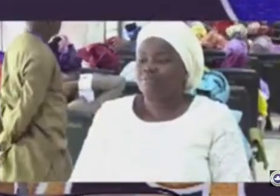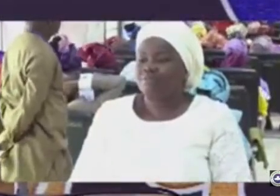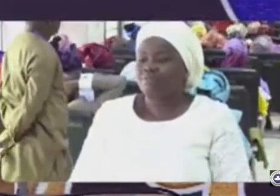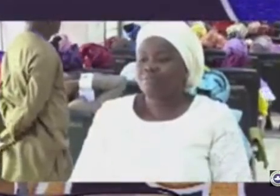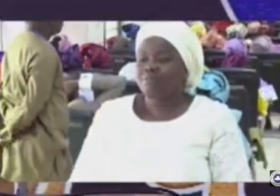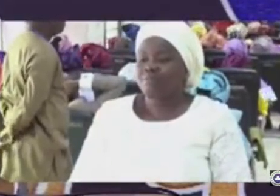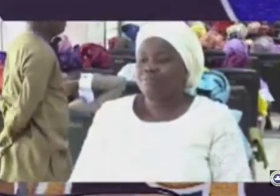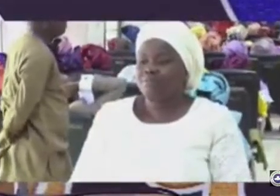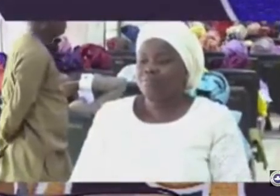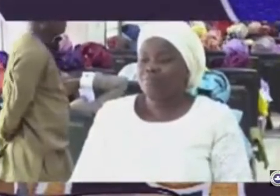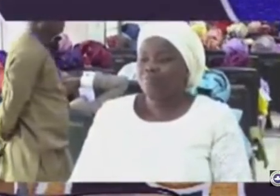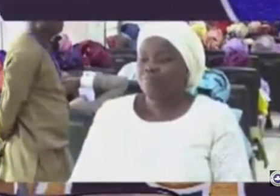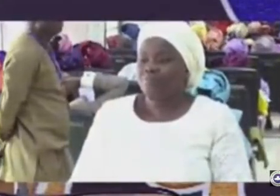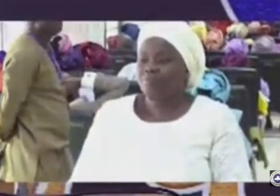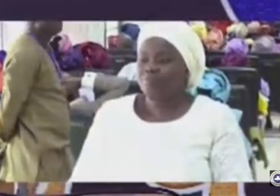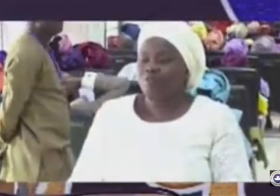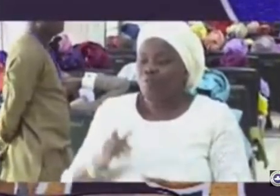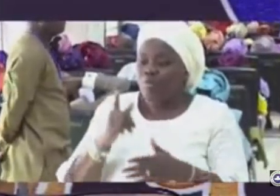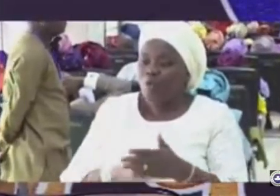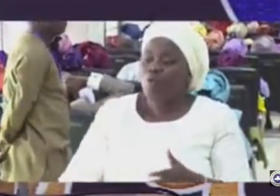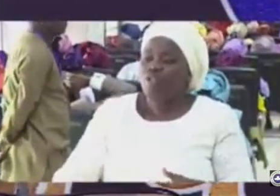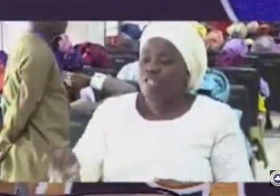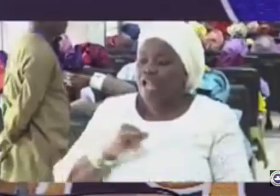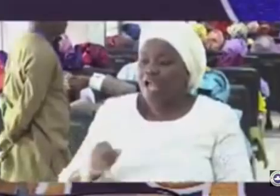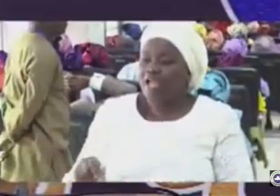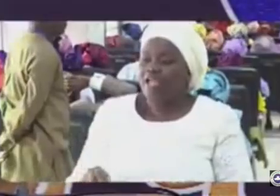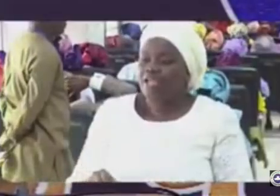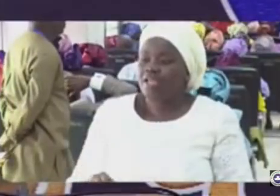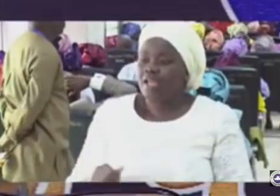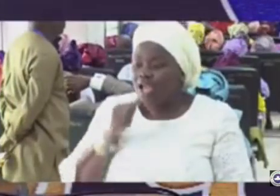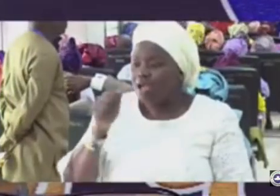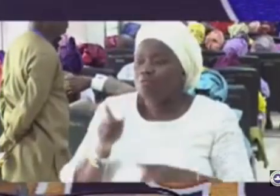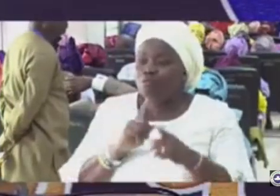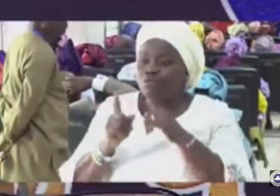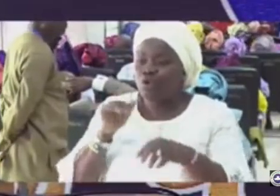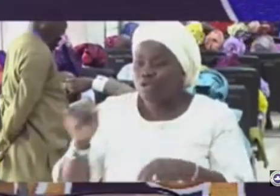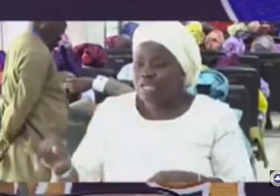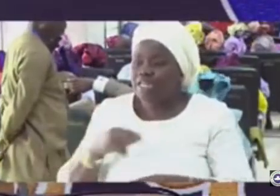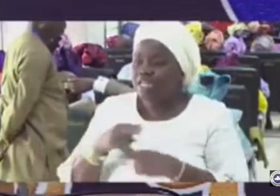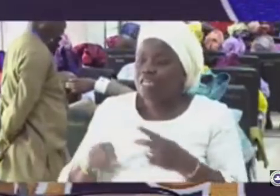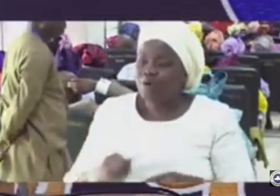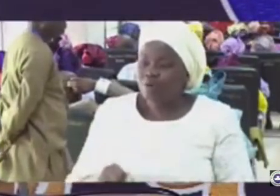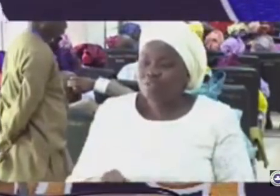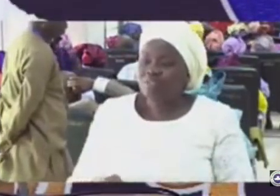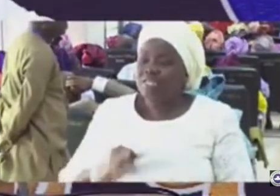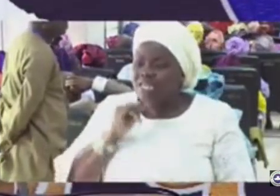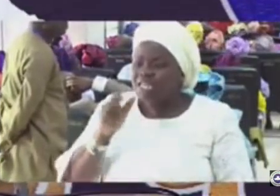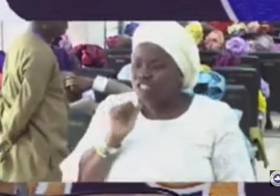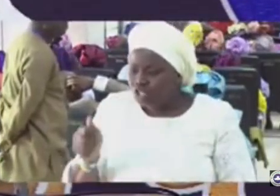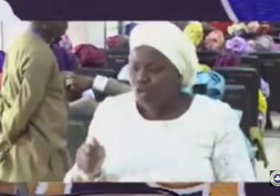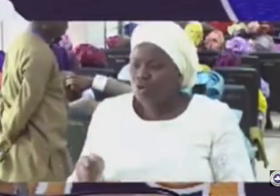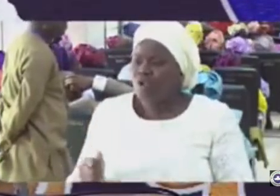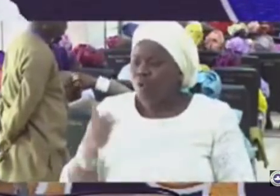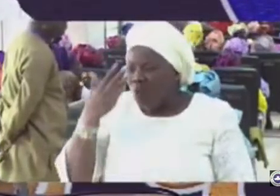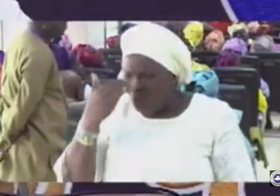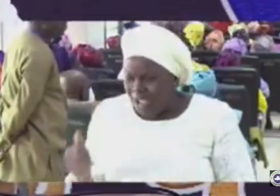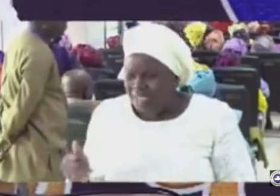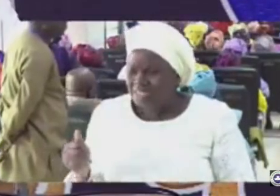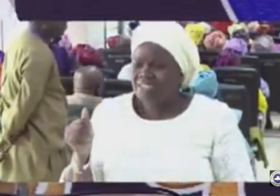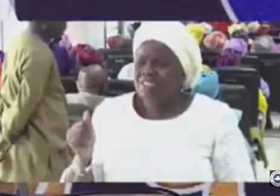not even why should I praise God. The issue is how should